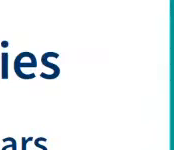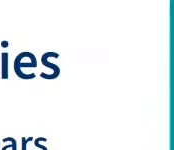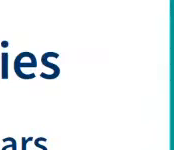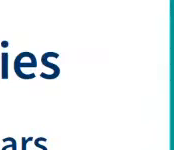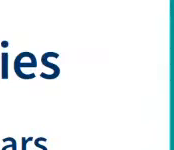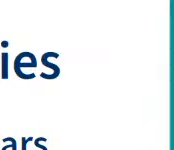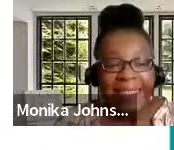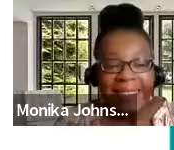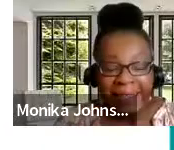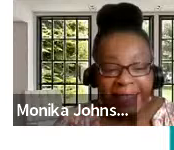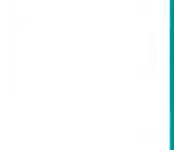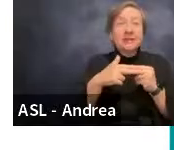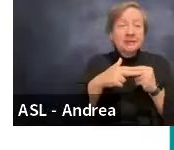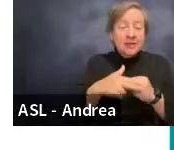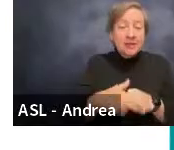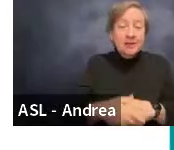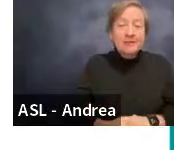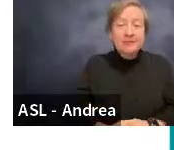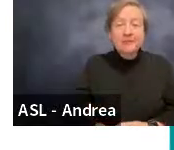Next slide.